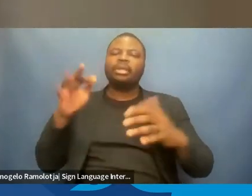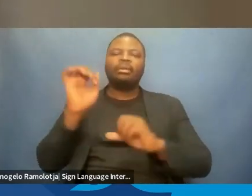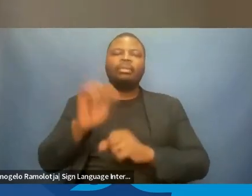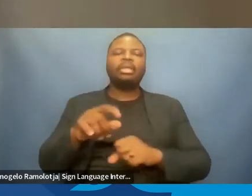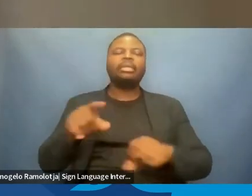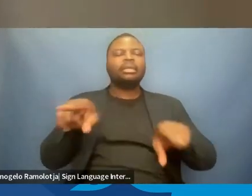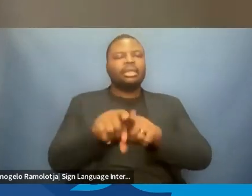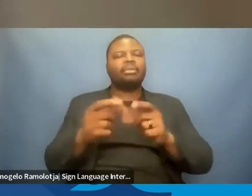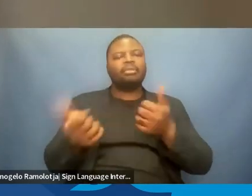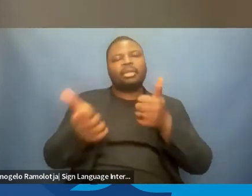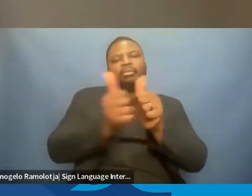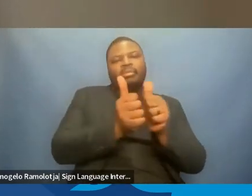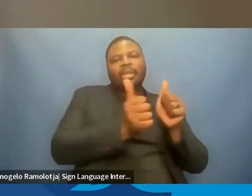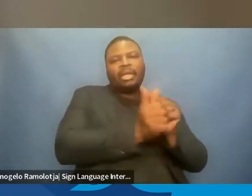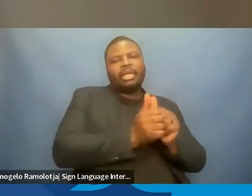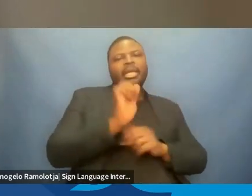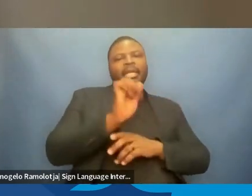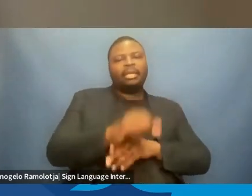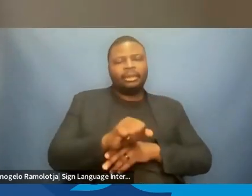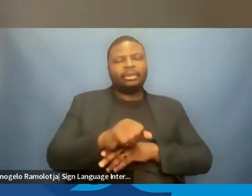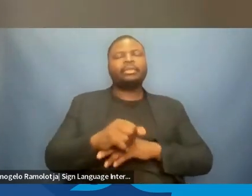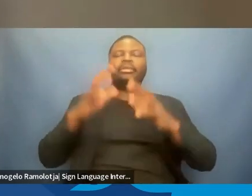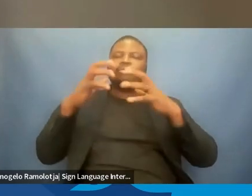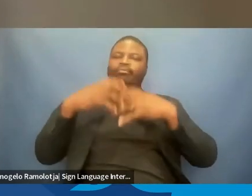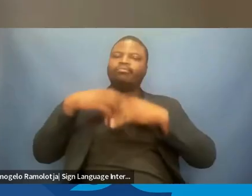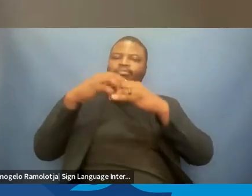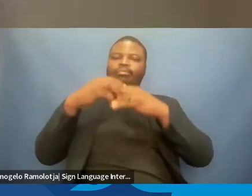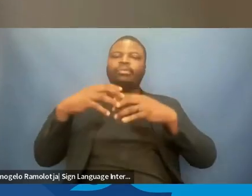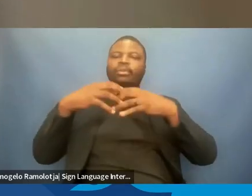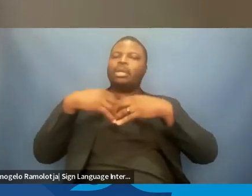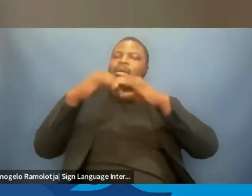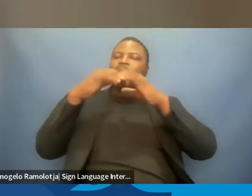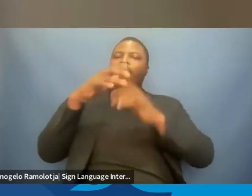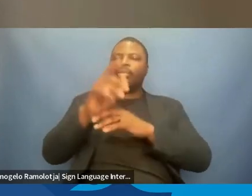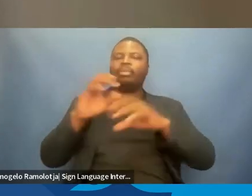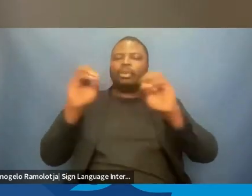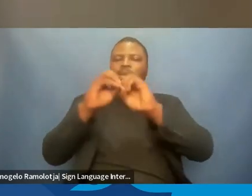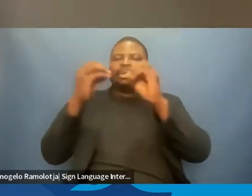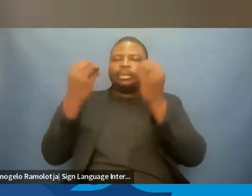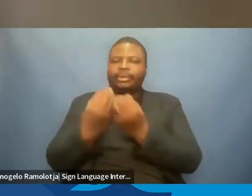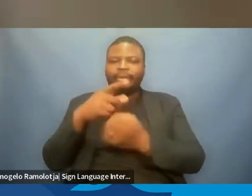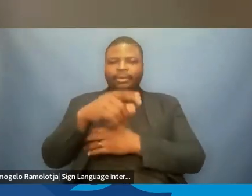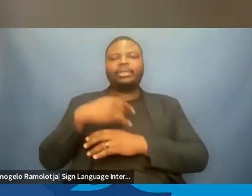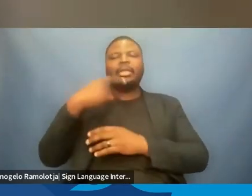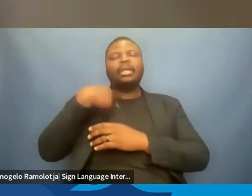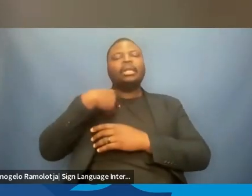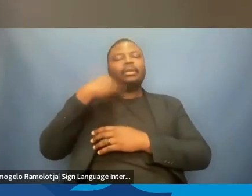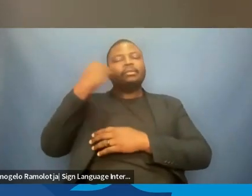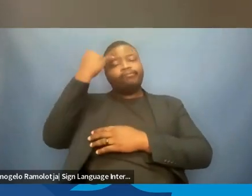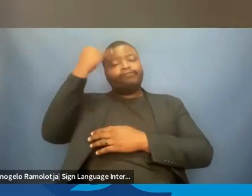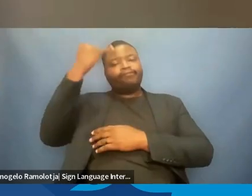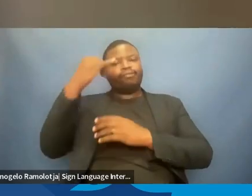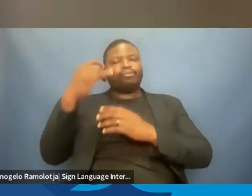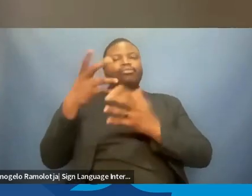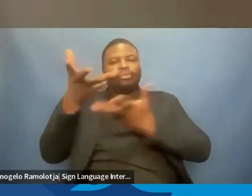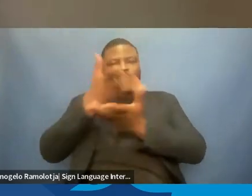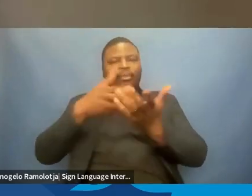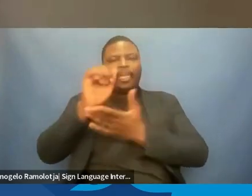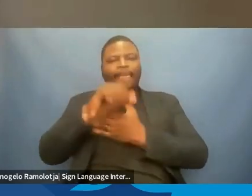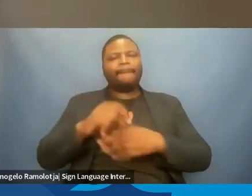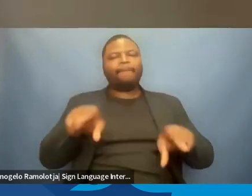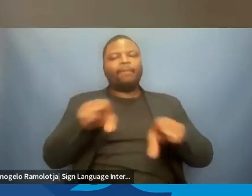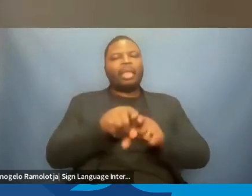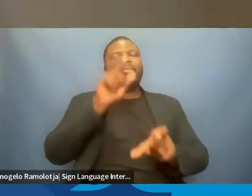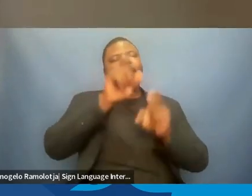as implementing organizations that inform this evaluation, and most importantly, to the people who use drugs